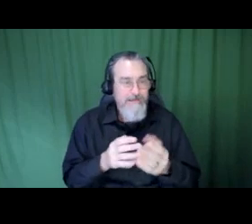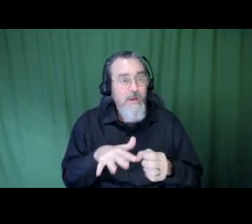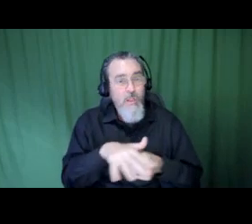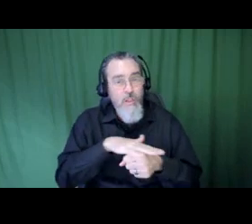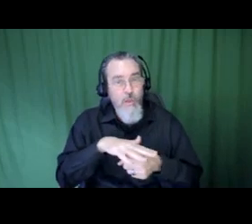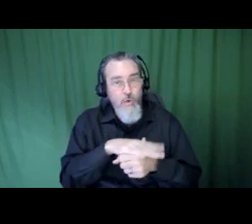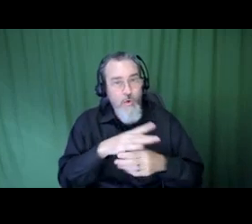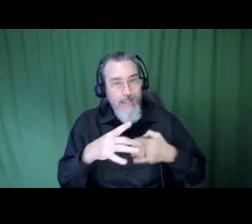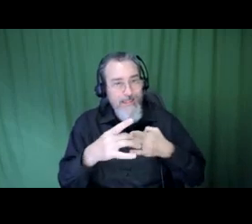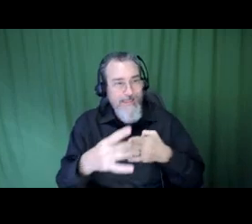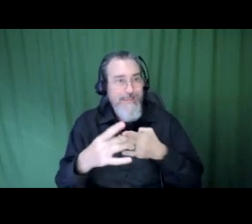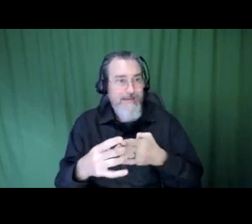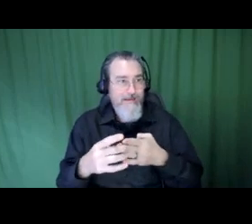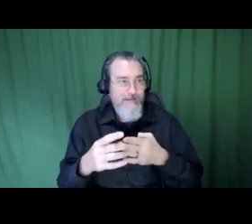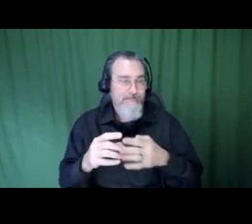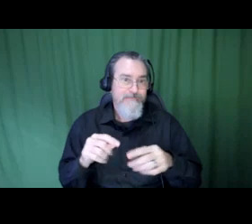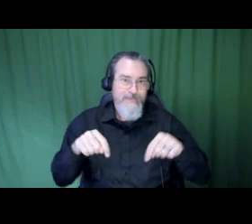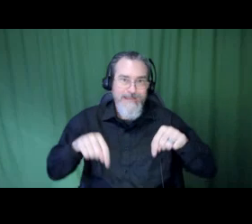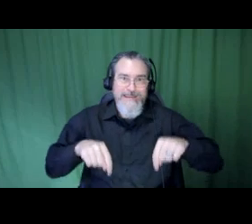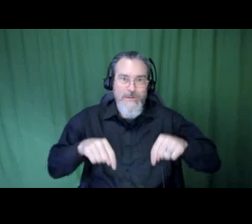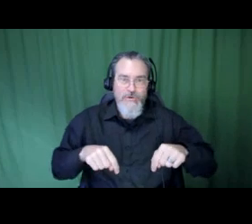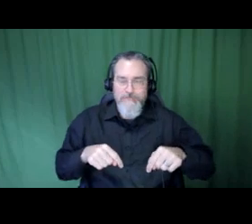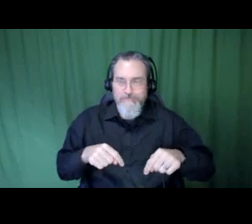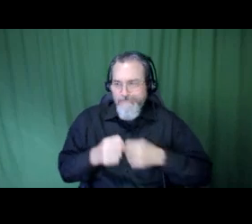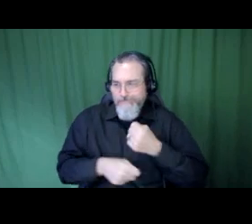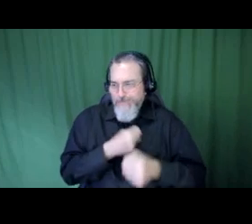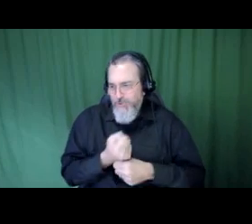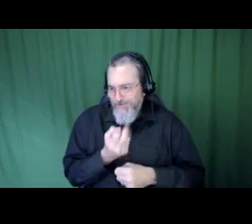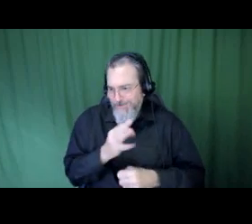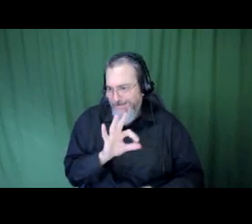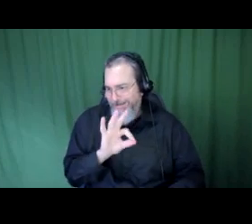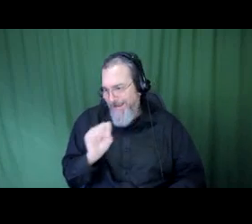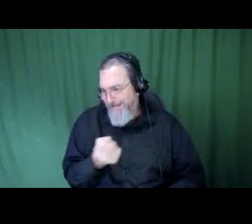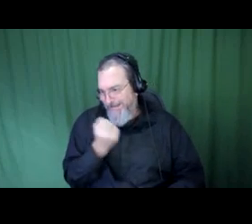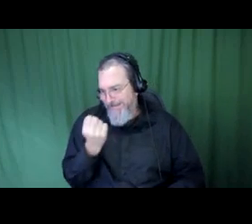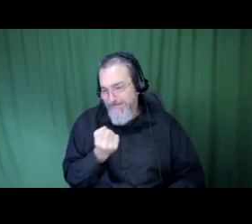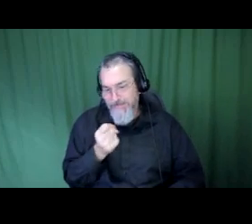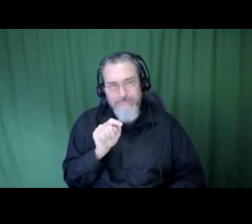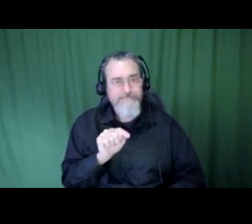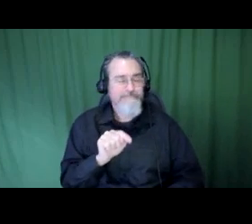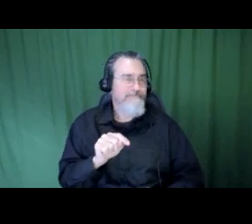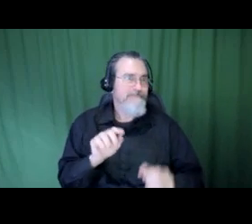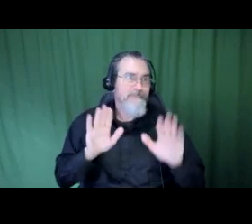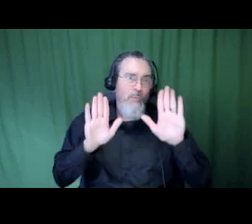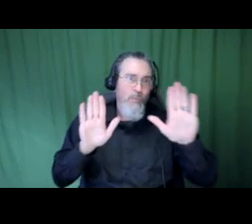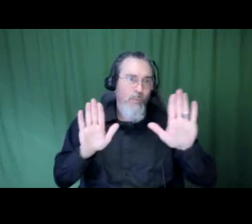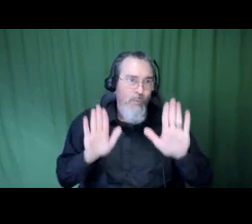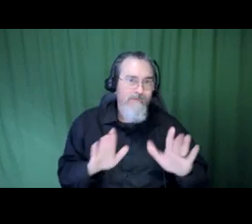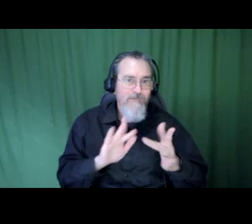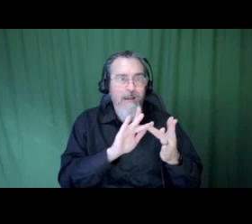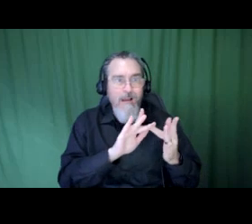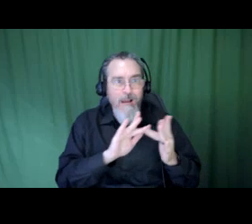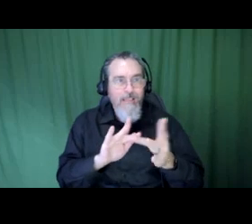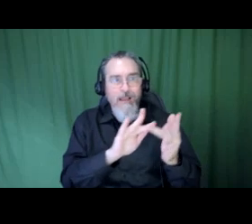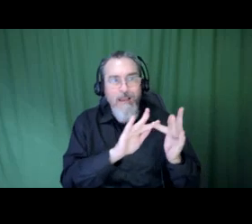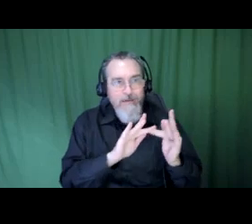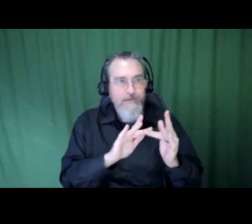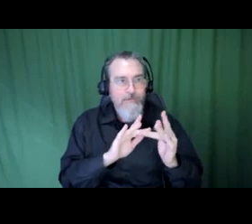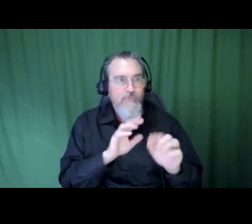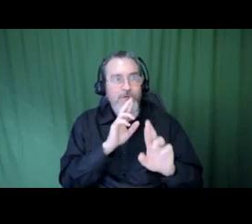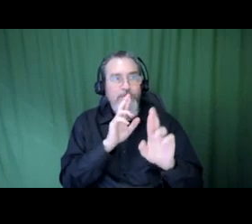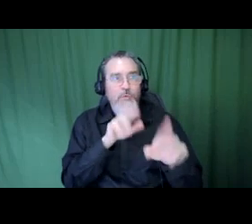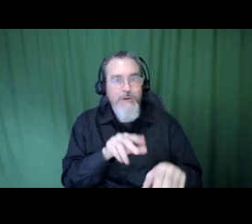since the 90s. And he put together this really wonderful online hazards reporting tool called Tautua.